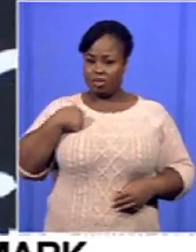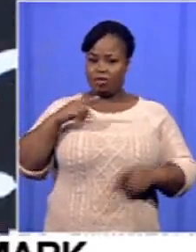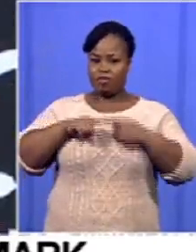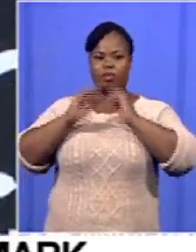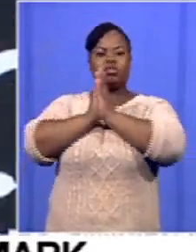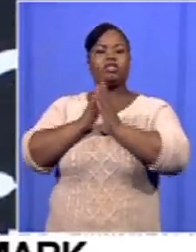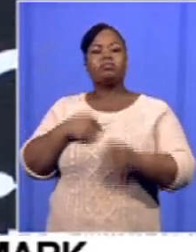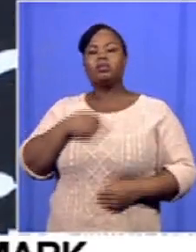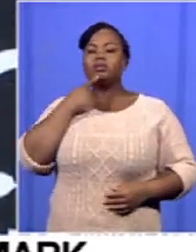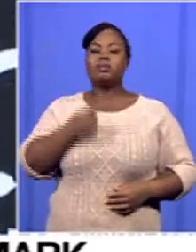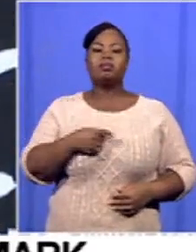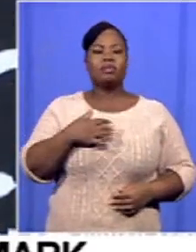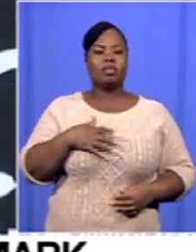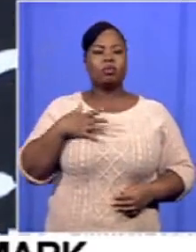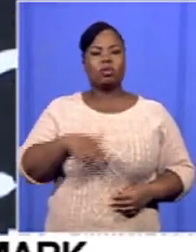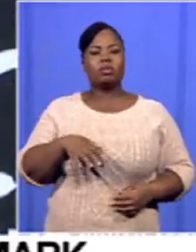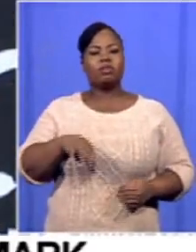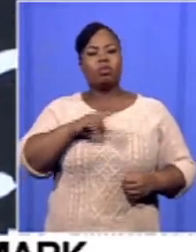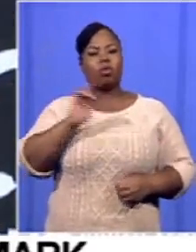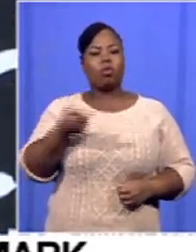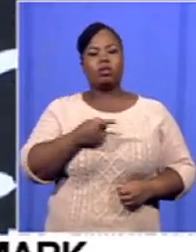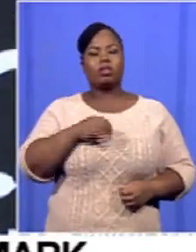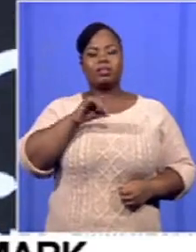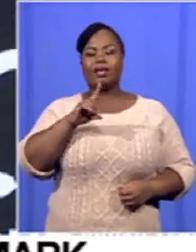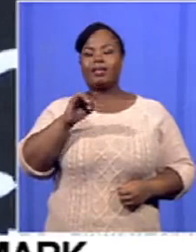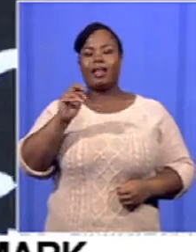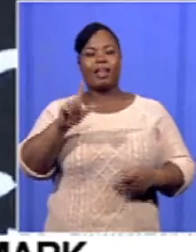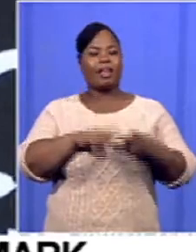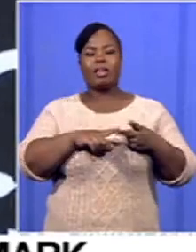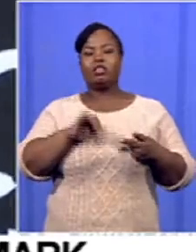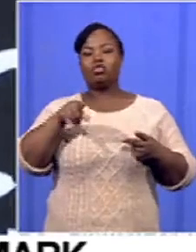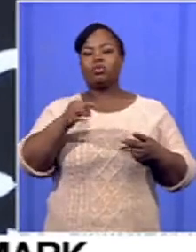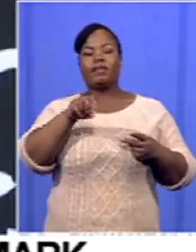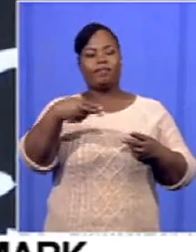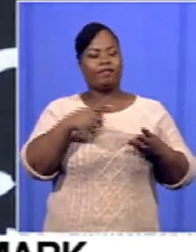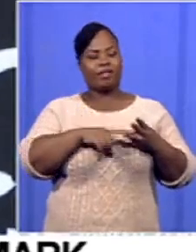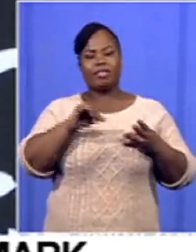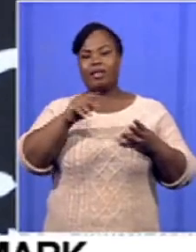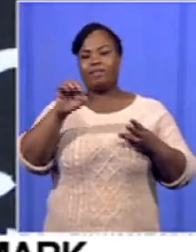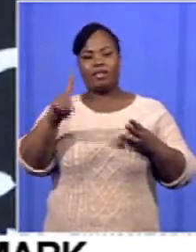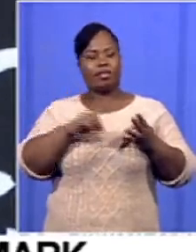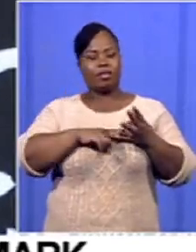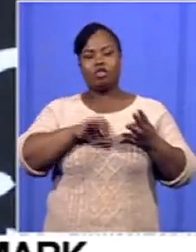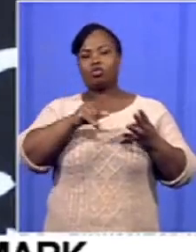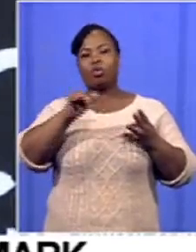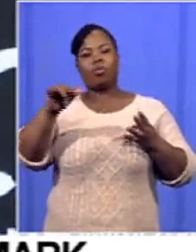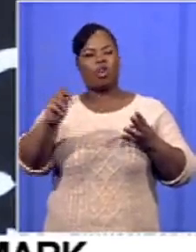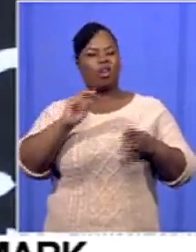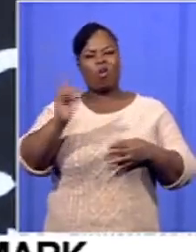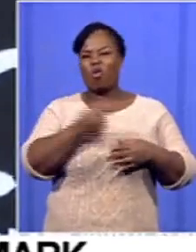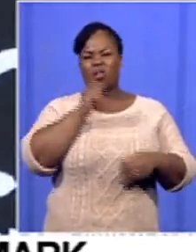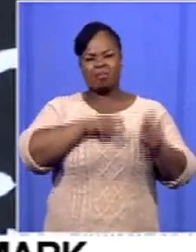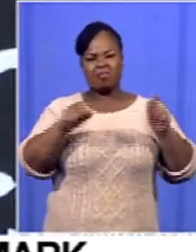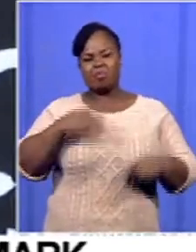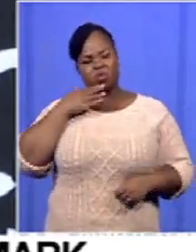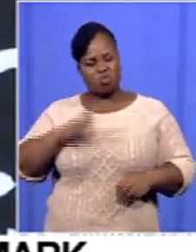to tell you, I'm looking for all the Daniels, all the Josephs, all the Davids, all the Solomons, all the people who are going to stand up and say,